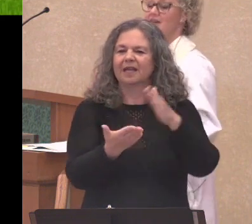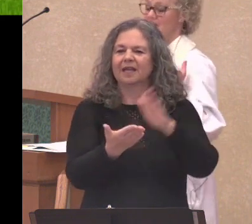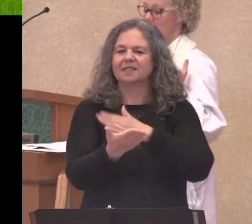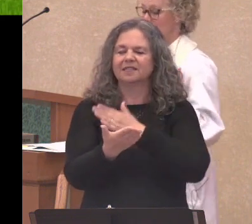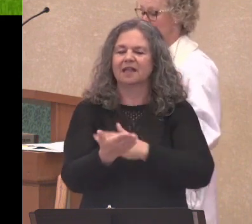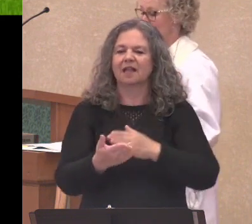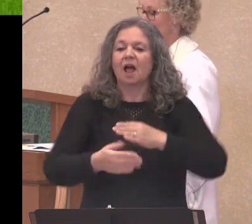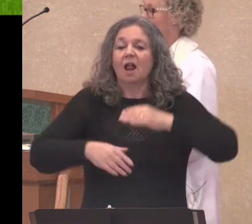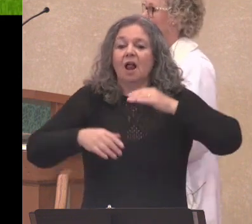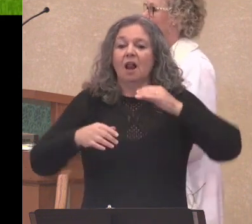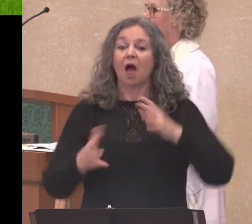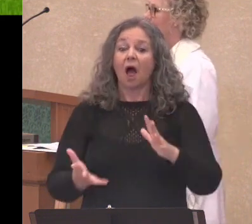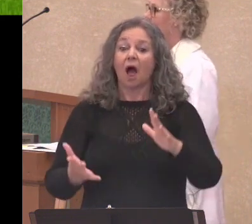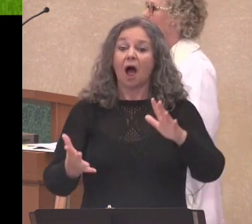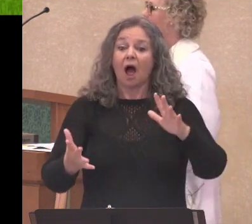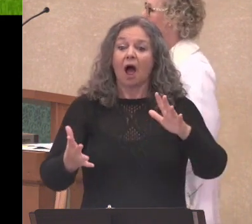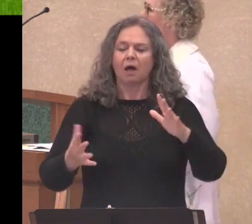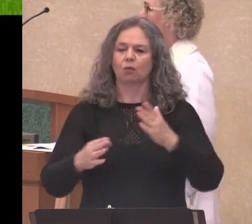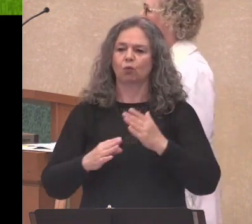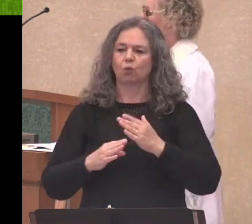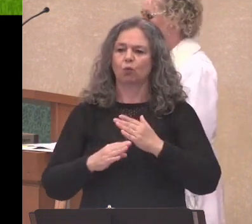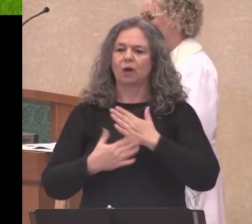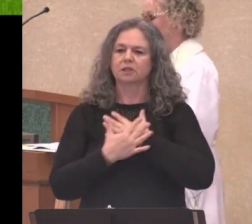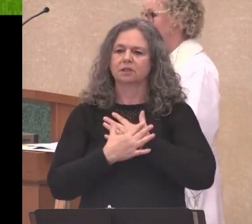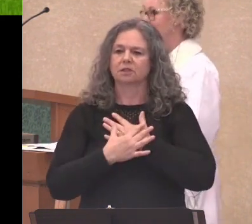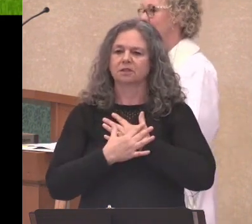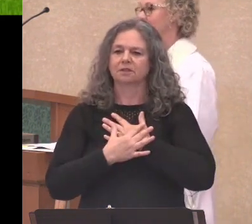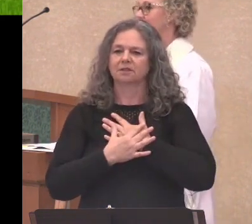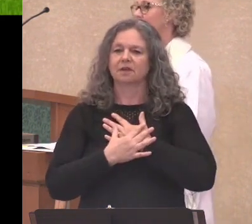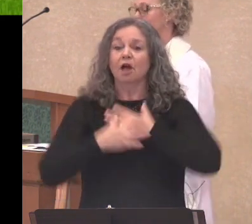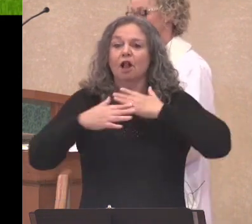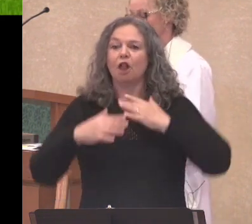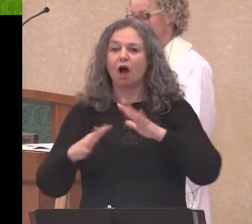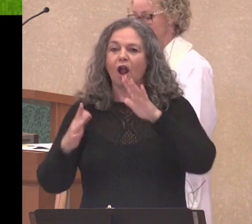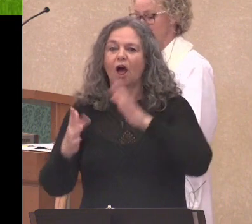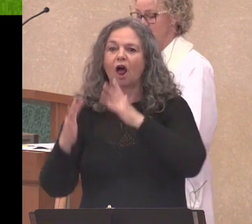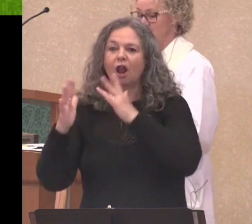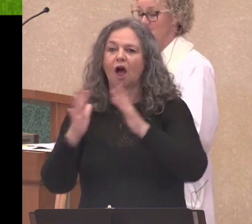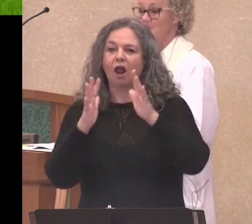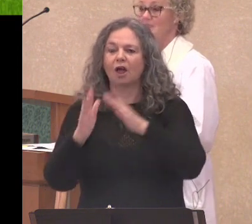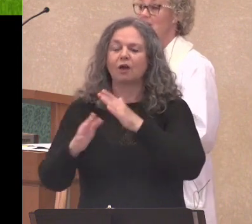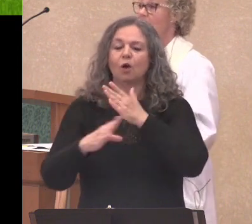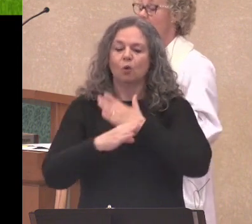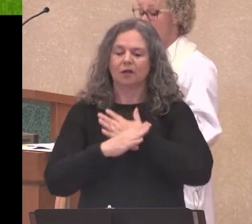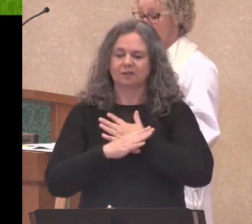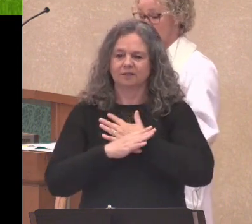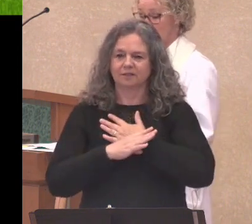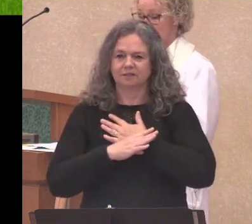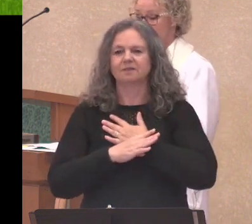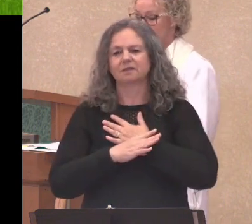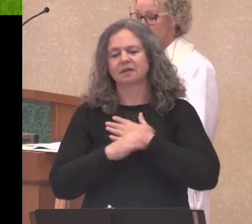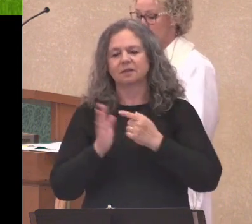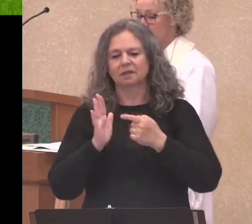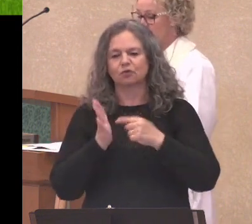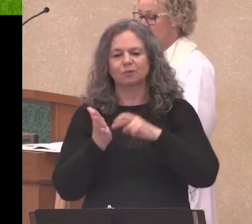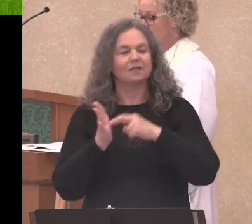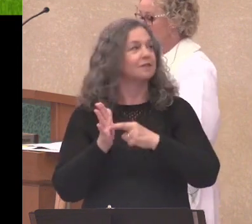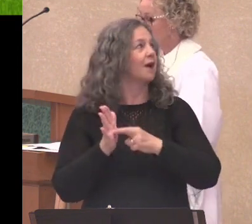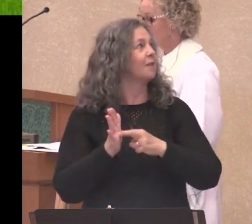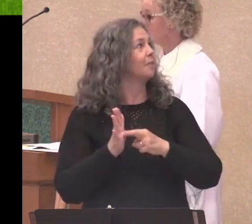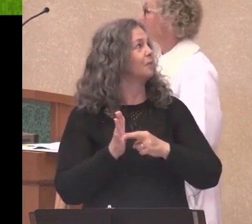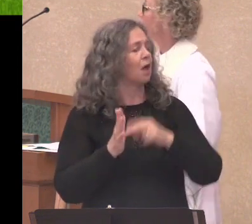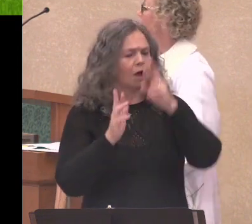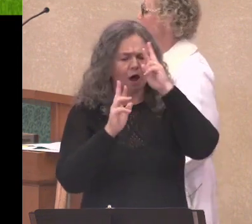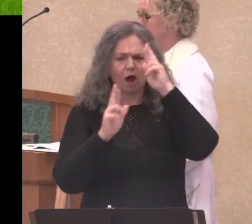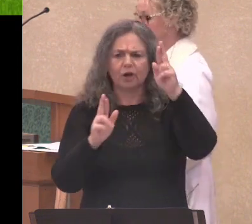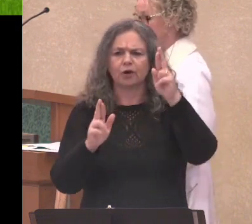breath and rest and consider what's being said before moving on. Honor is the respect and